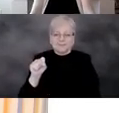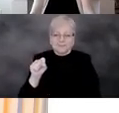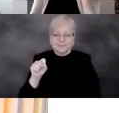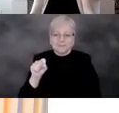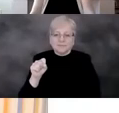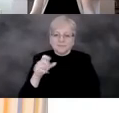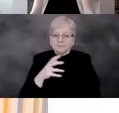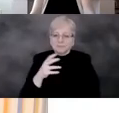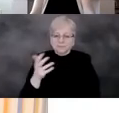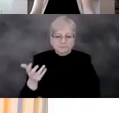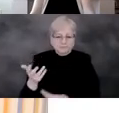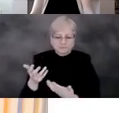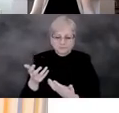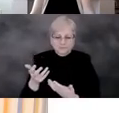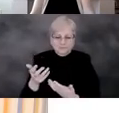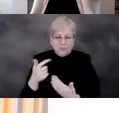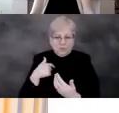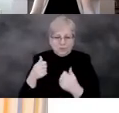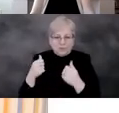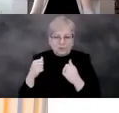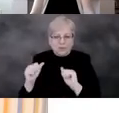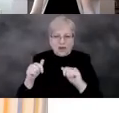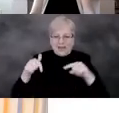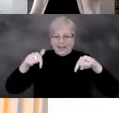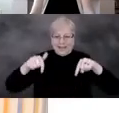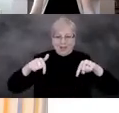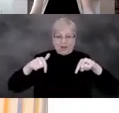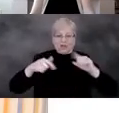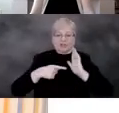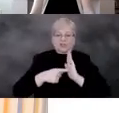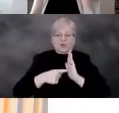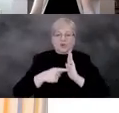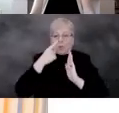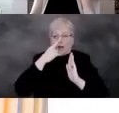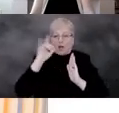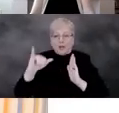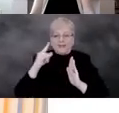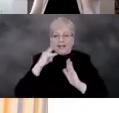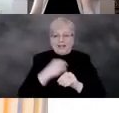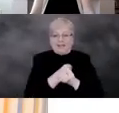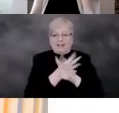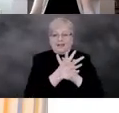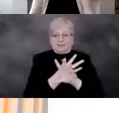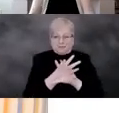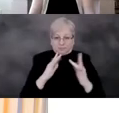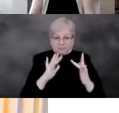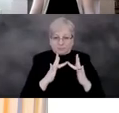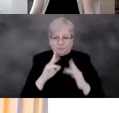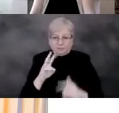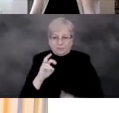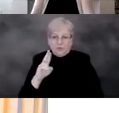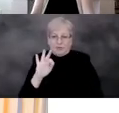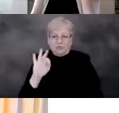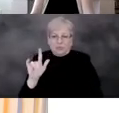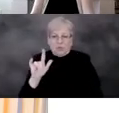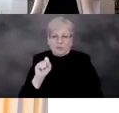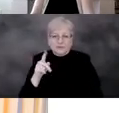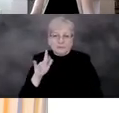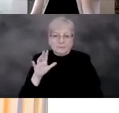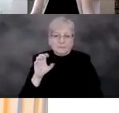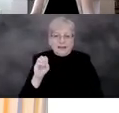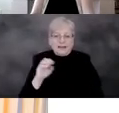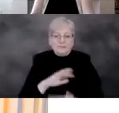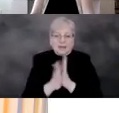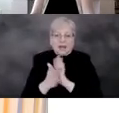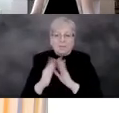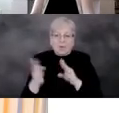you what will happen in virtual space to be as harmonized with how